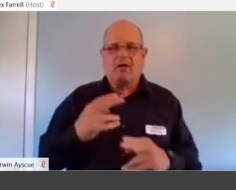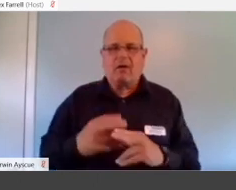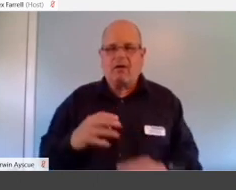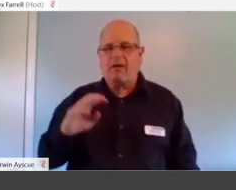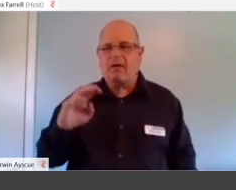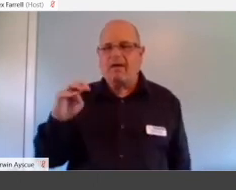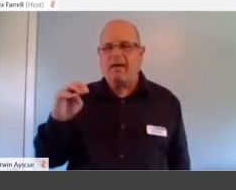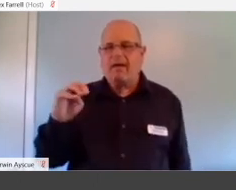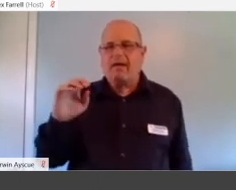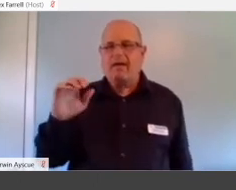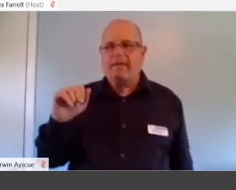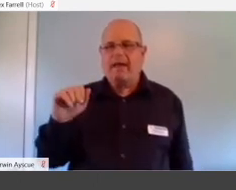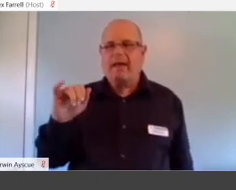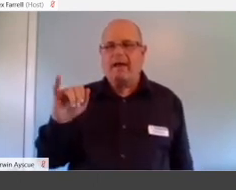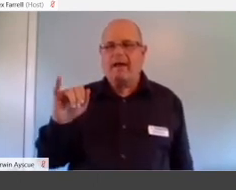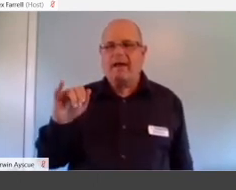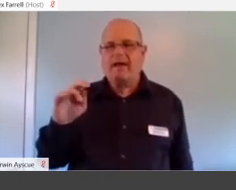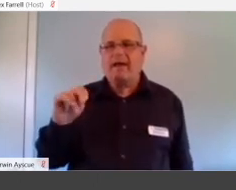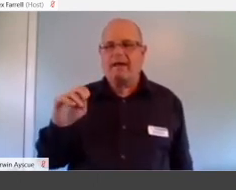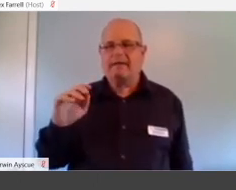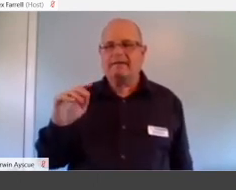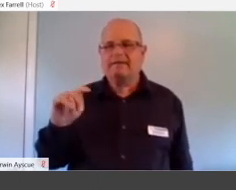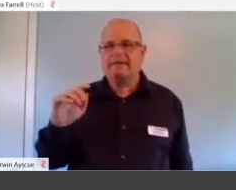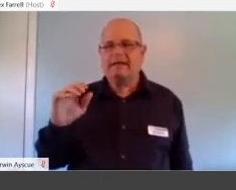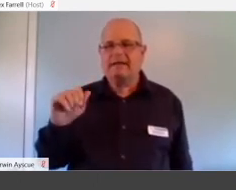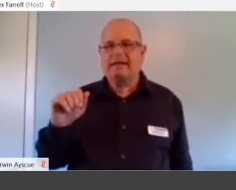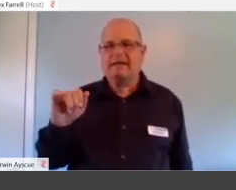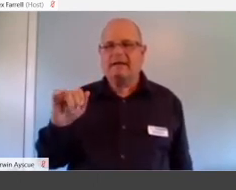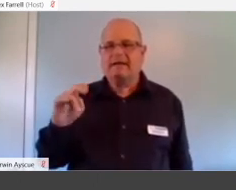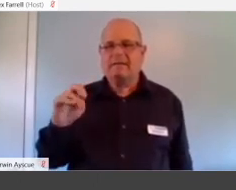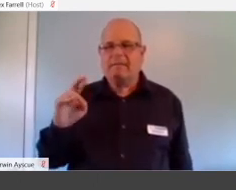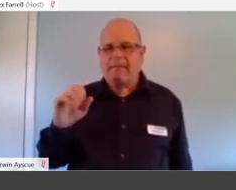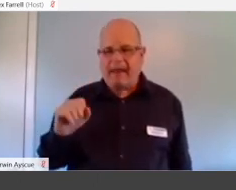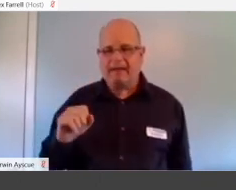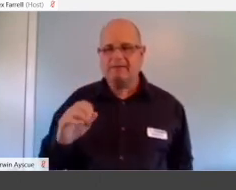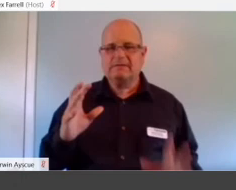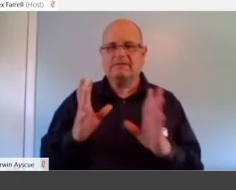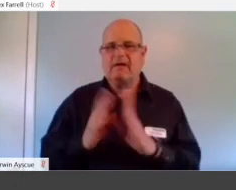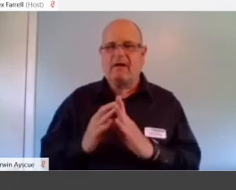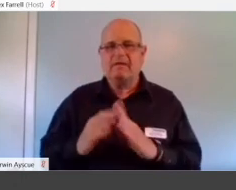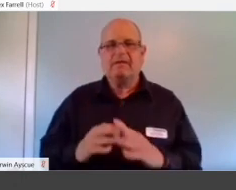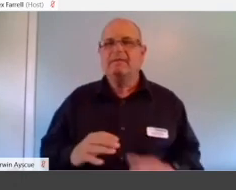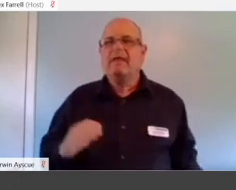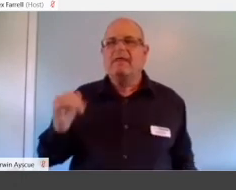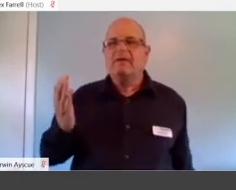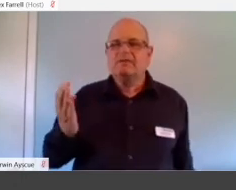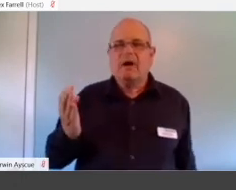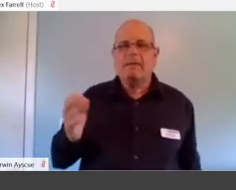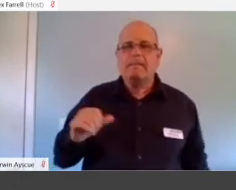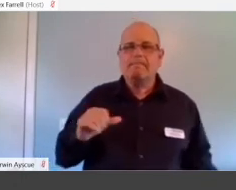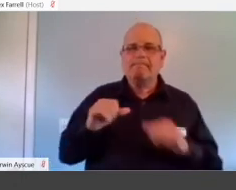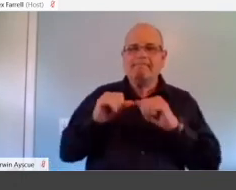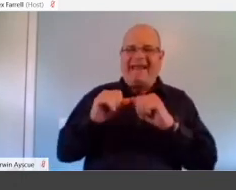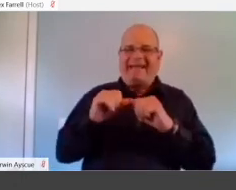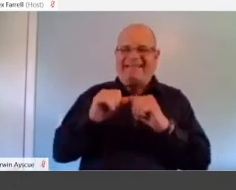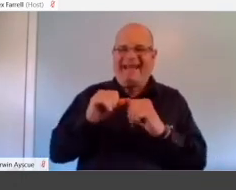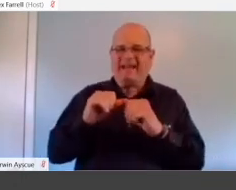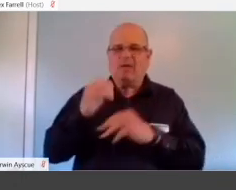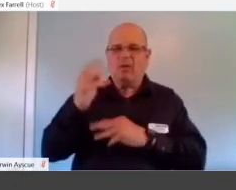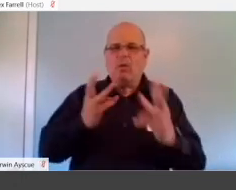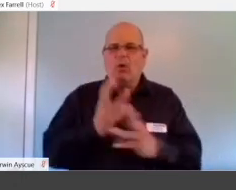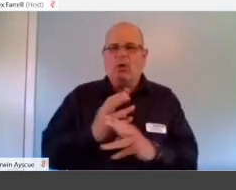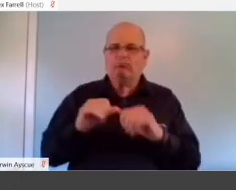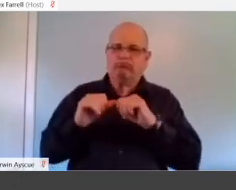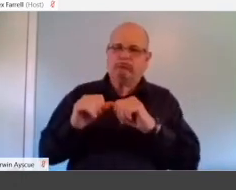recommend everyone check it out. And it's all about people who their job is maintaining society. And so this particular